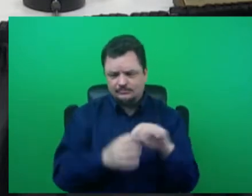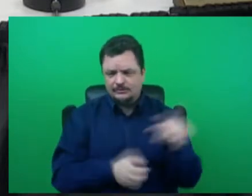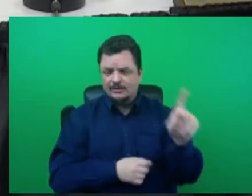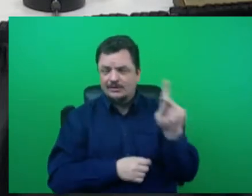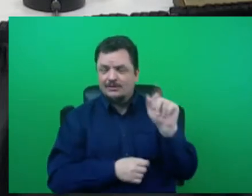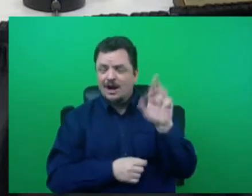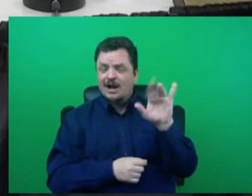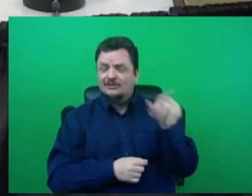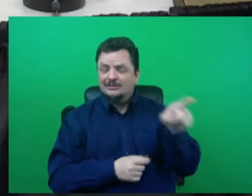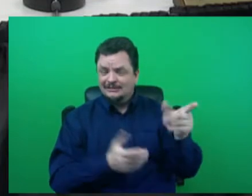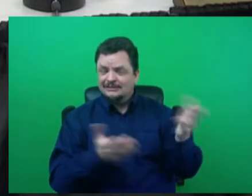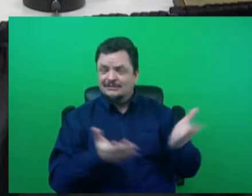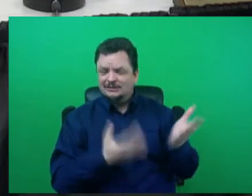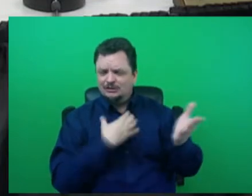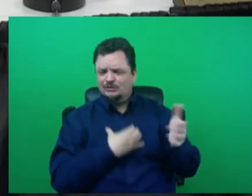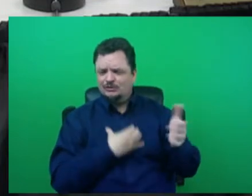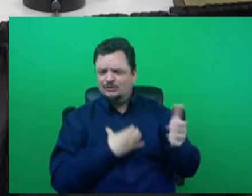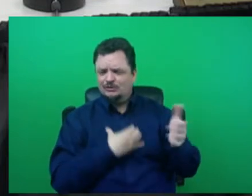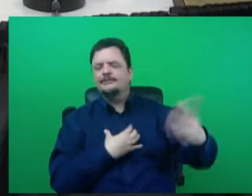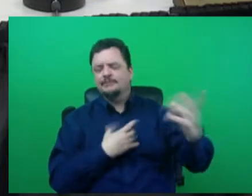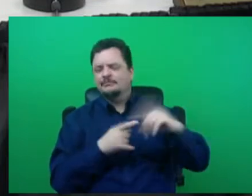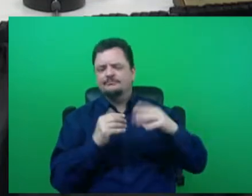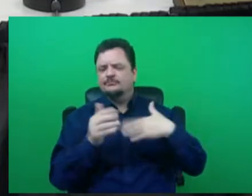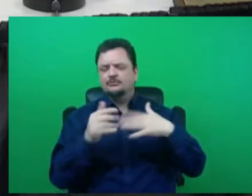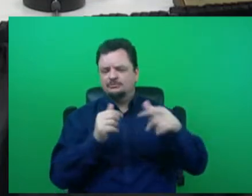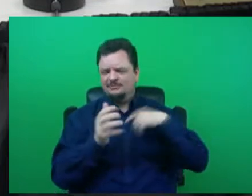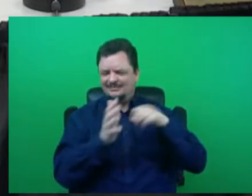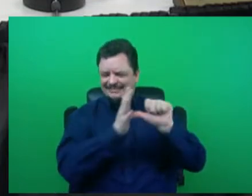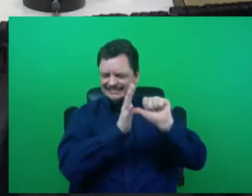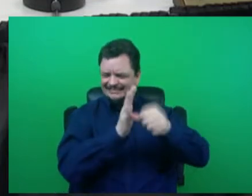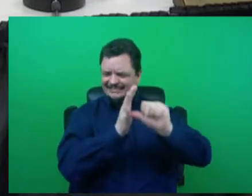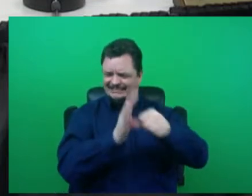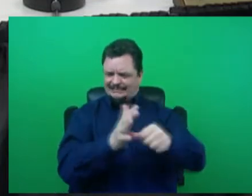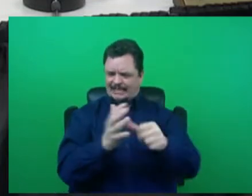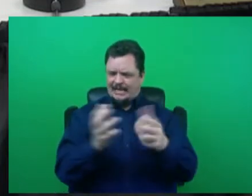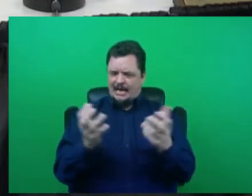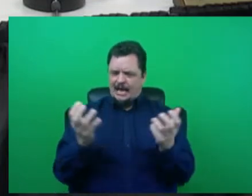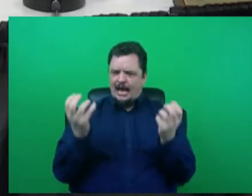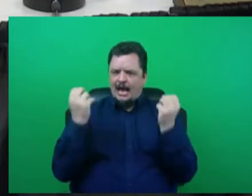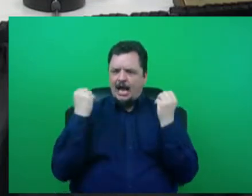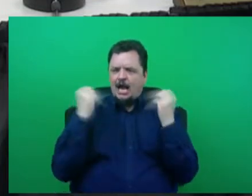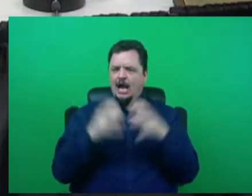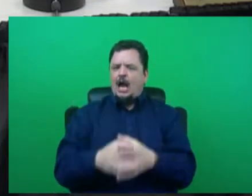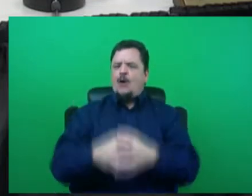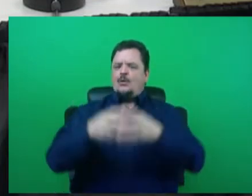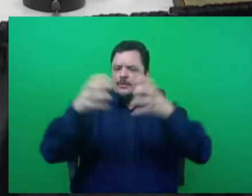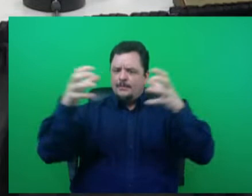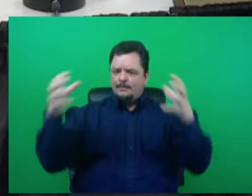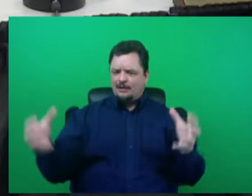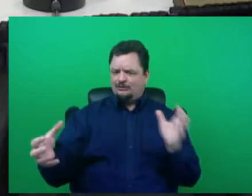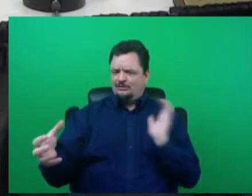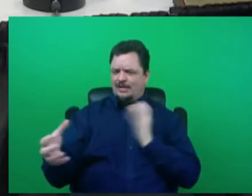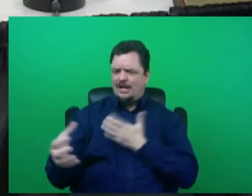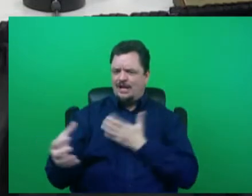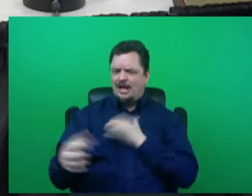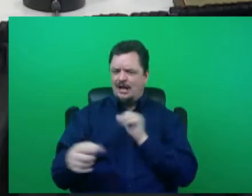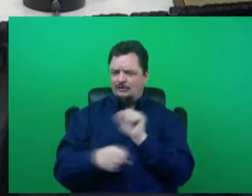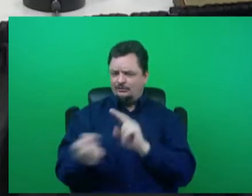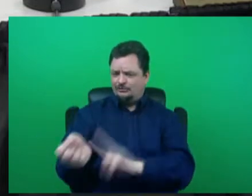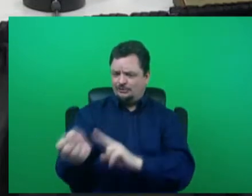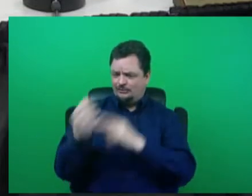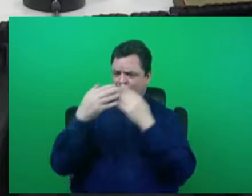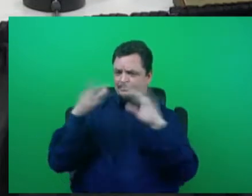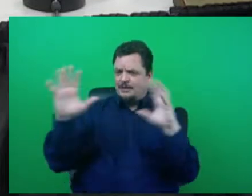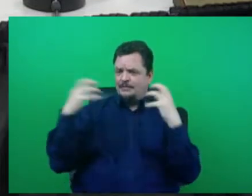emphasize how much, you know, our nurses, public health nurses, are heroes. I